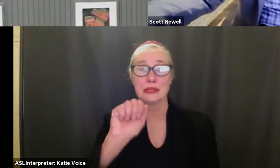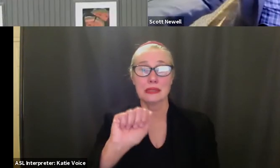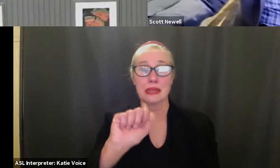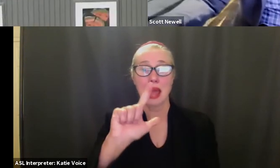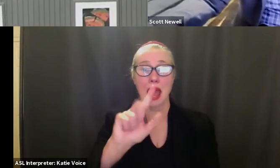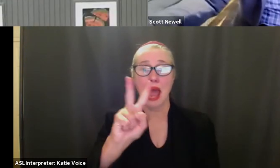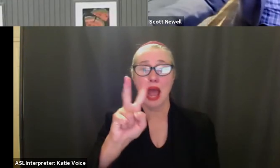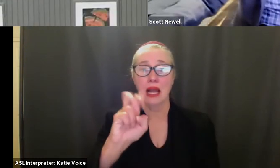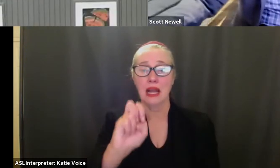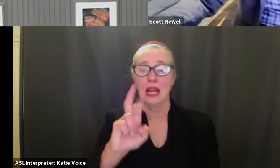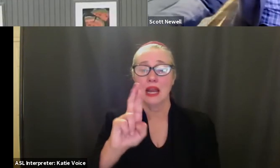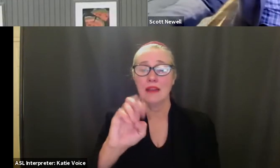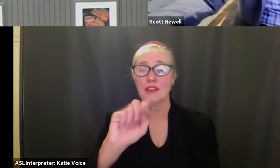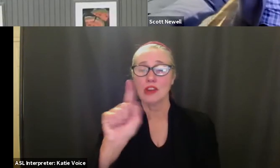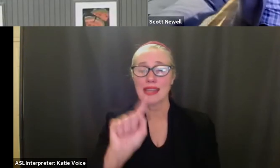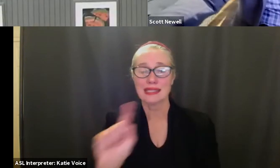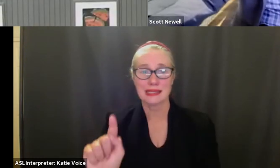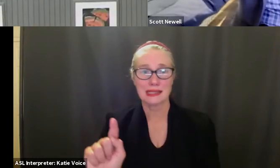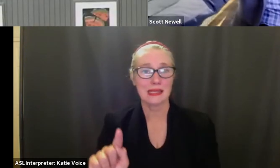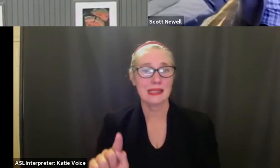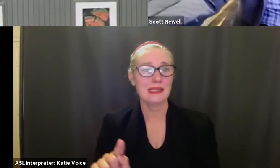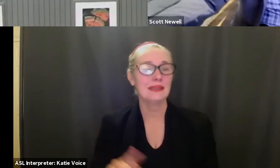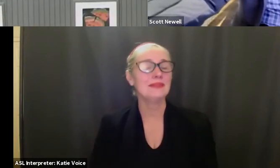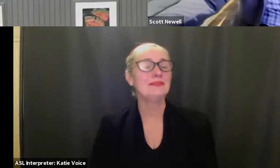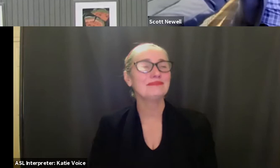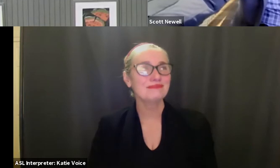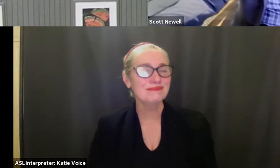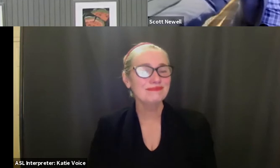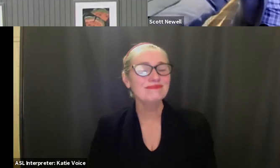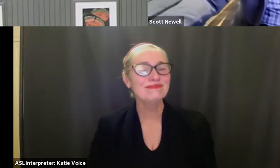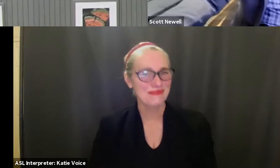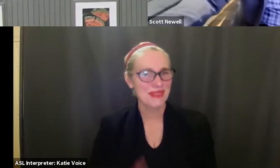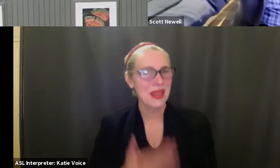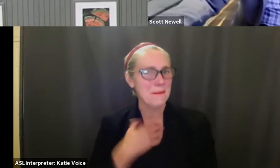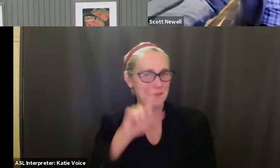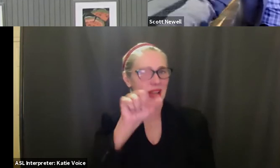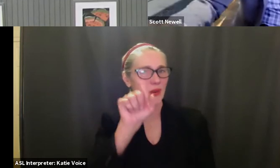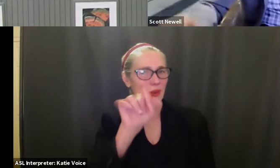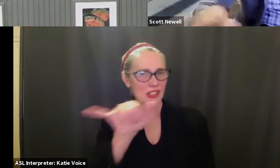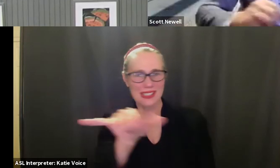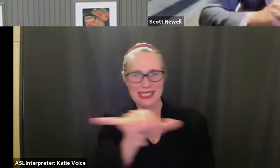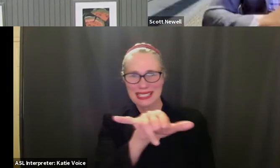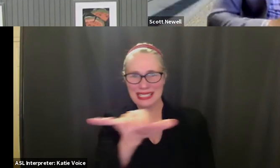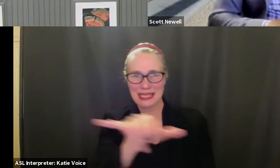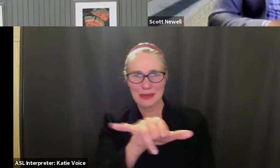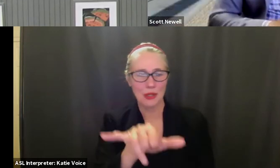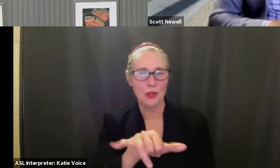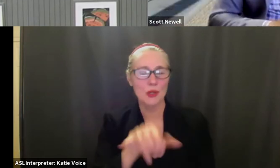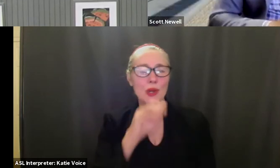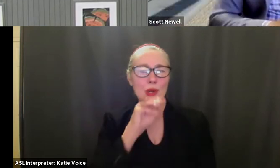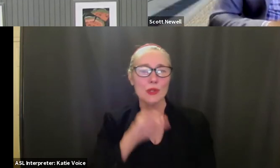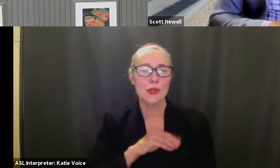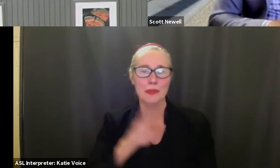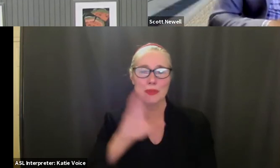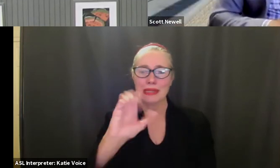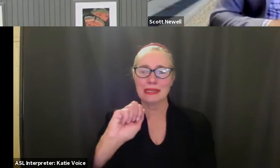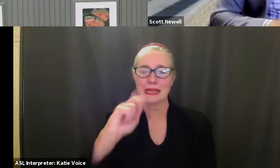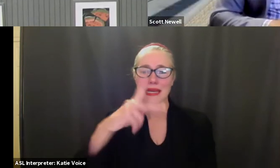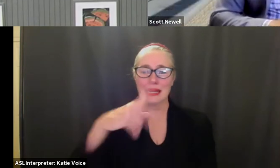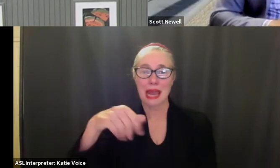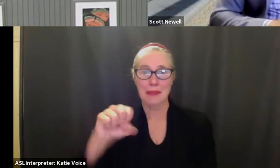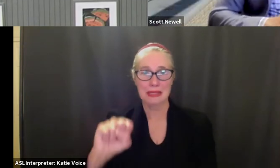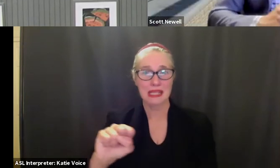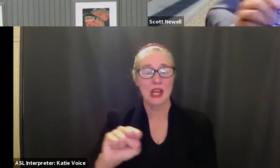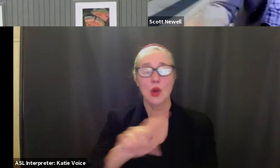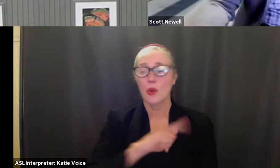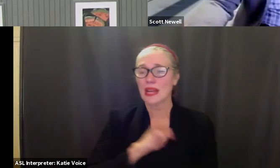my question was along the same lines that's um miss capps um looking at trustee area